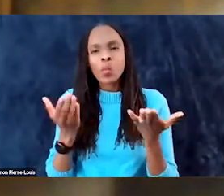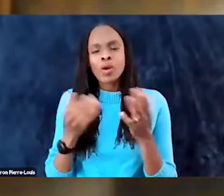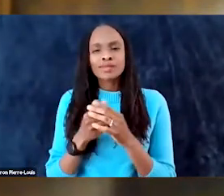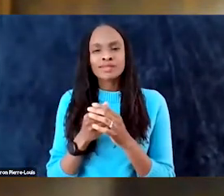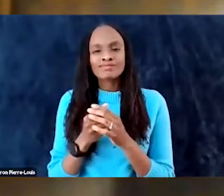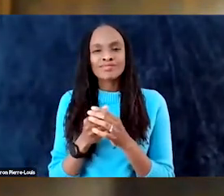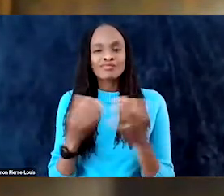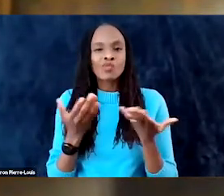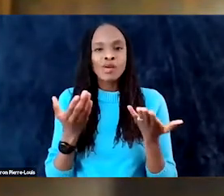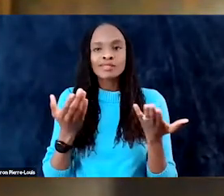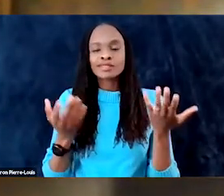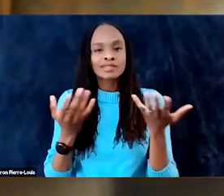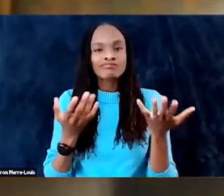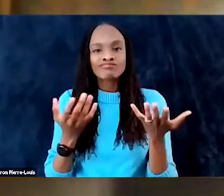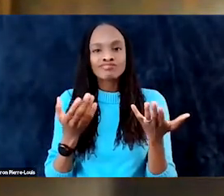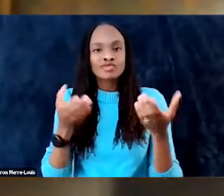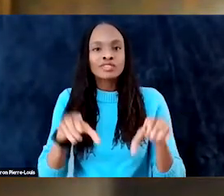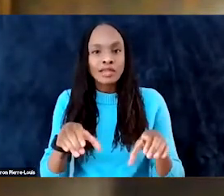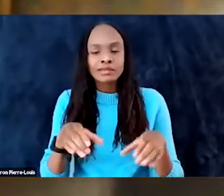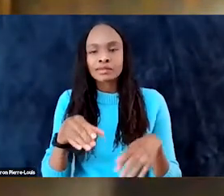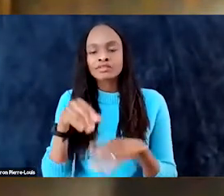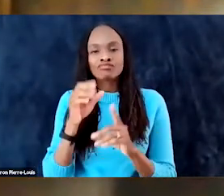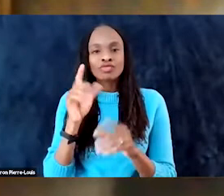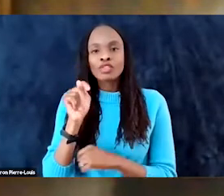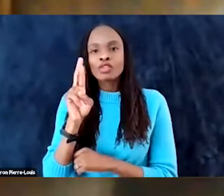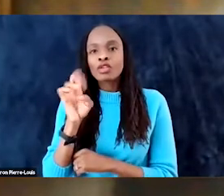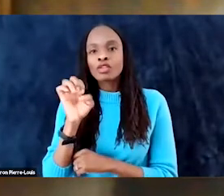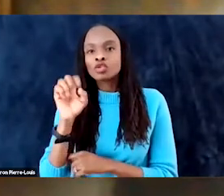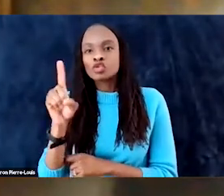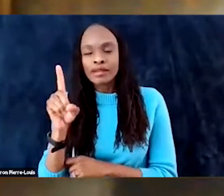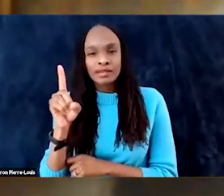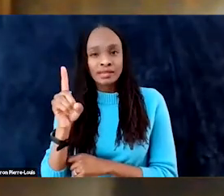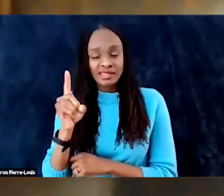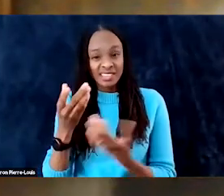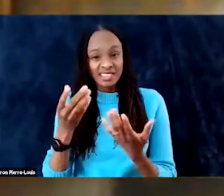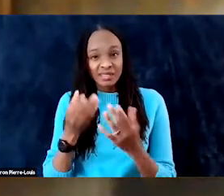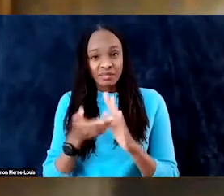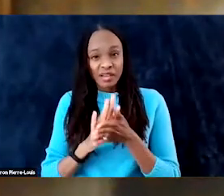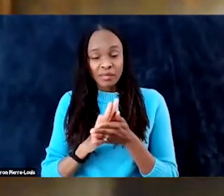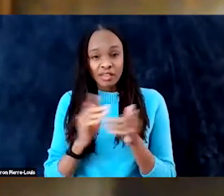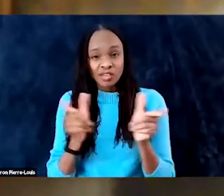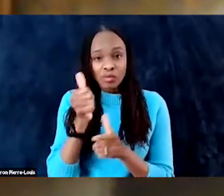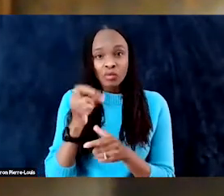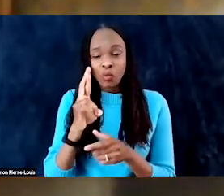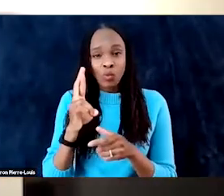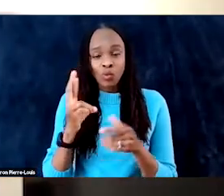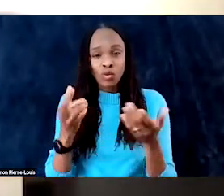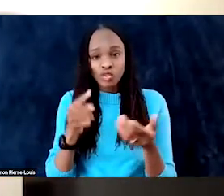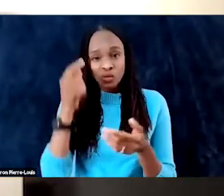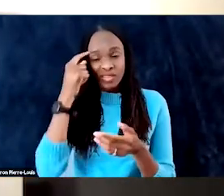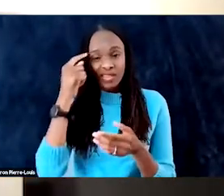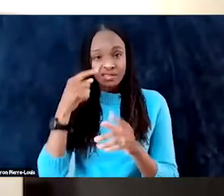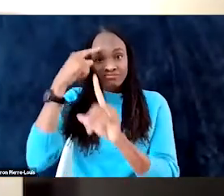the likelihood, the trend? Is that moving towards hollowing it out, or do you see optimism there?